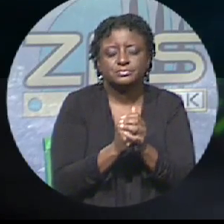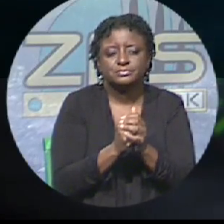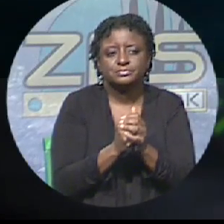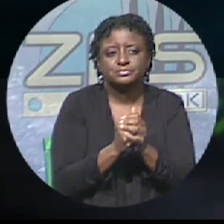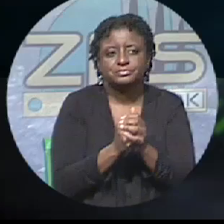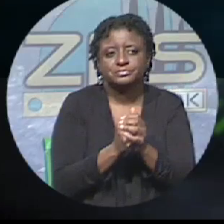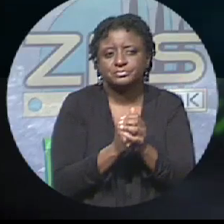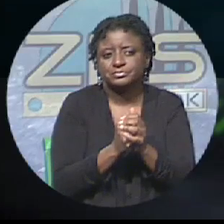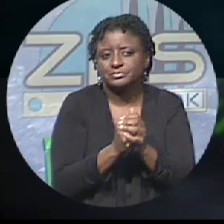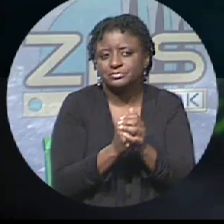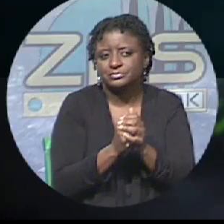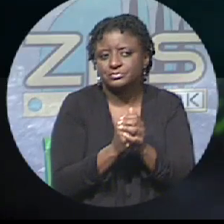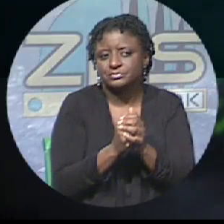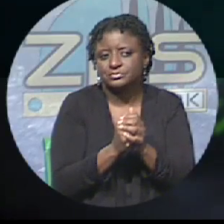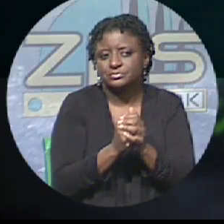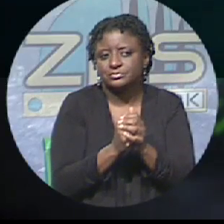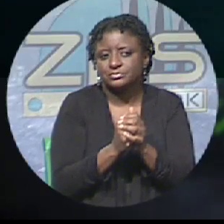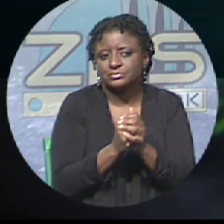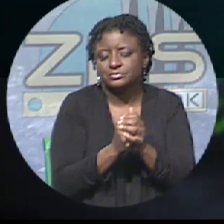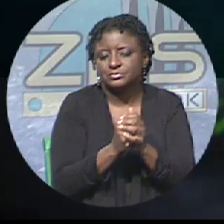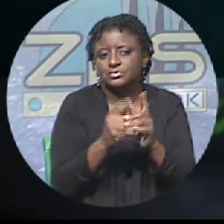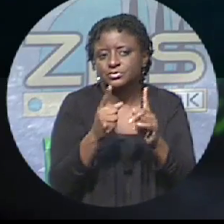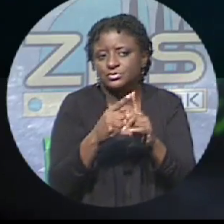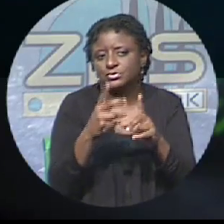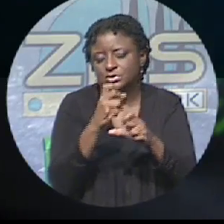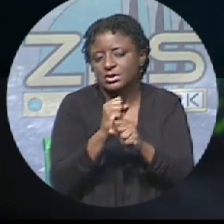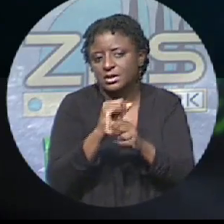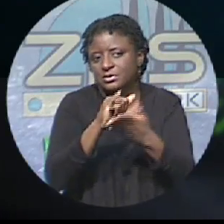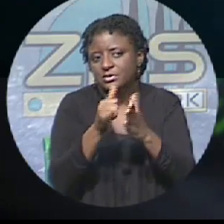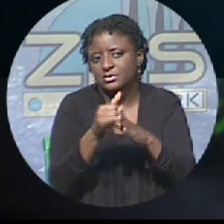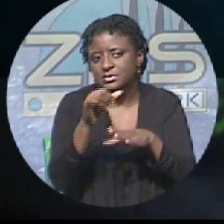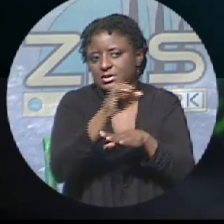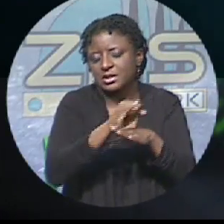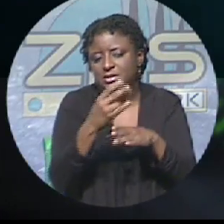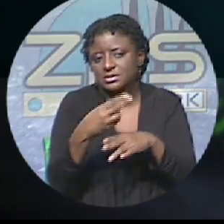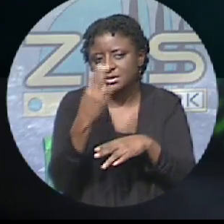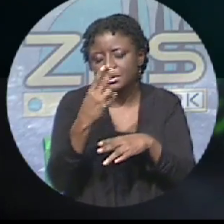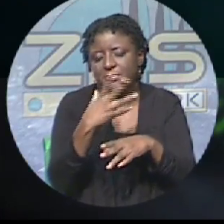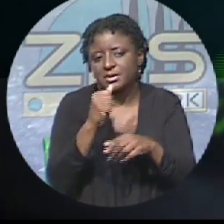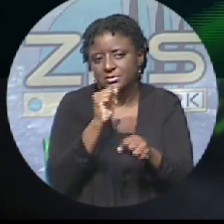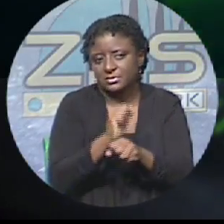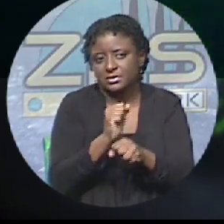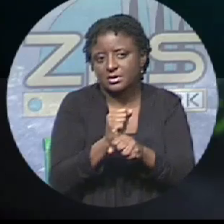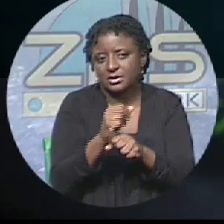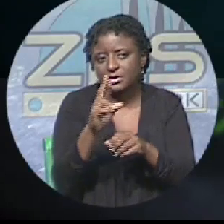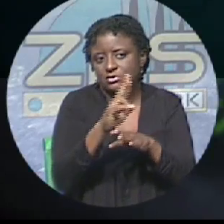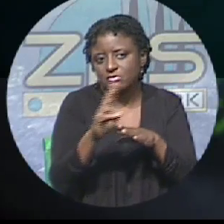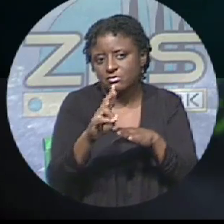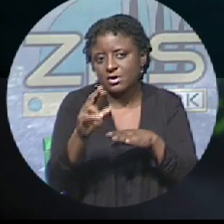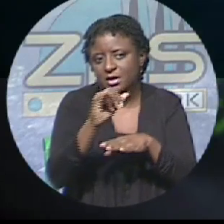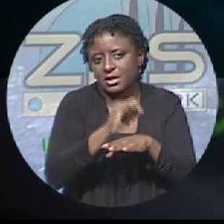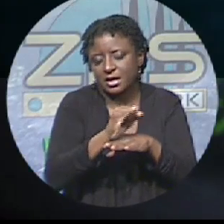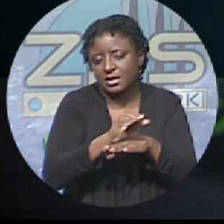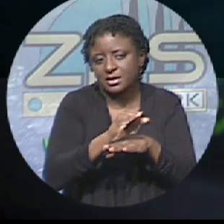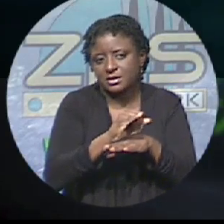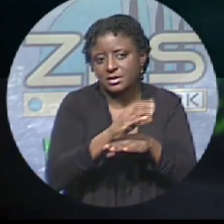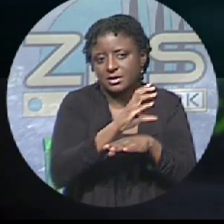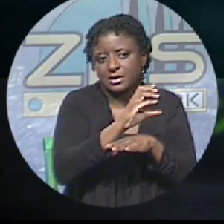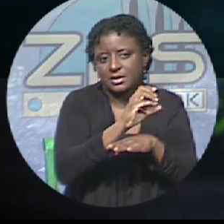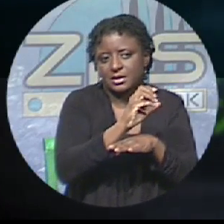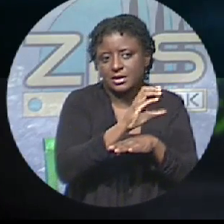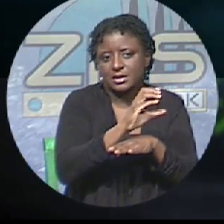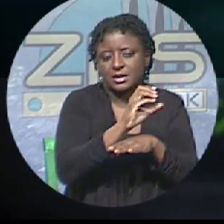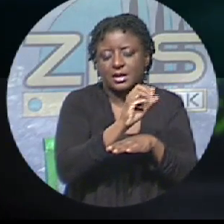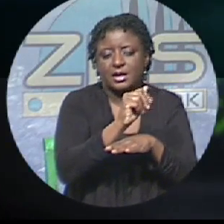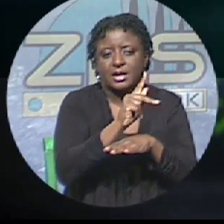Long Island. So in order to get those islands up and running, Ragged Island, Acklands and those islands up and running, we need